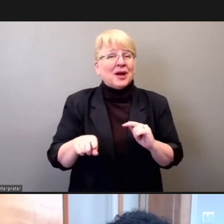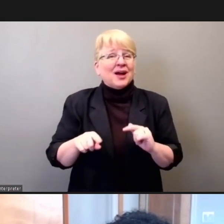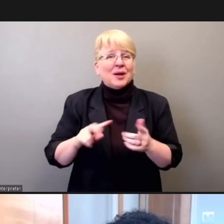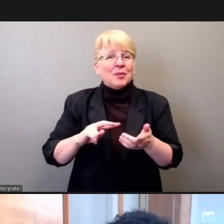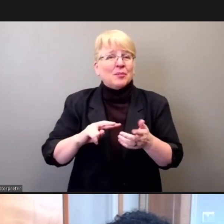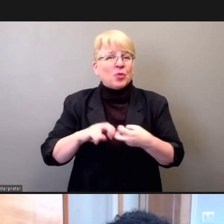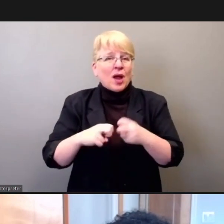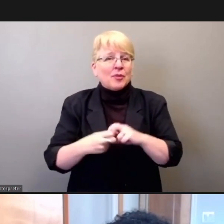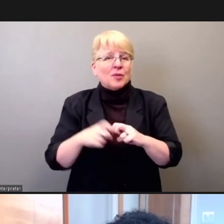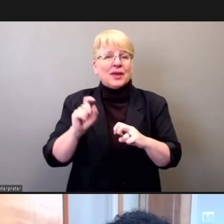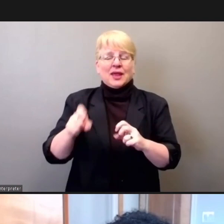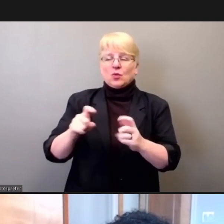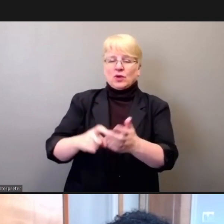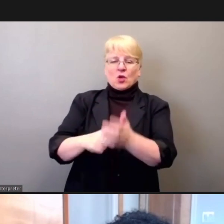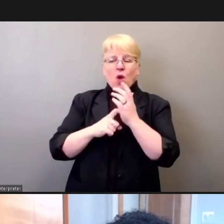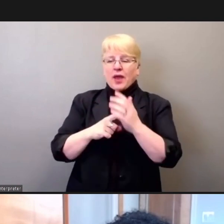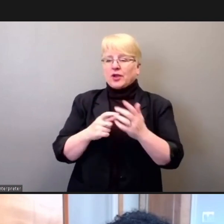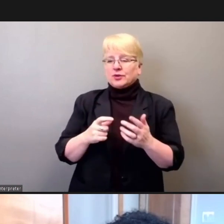infusion and